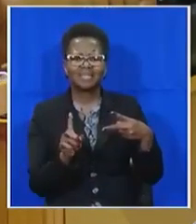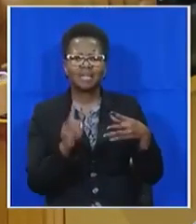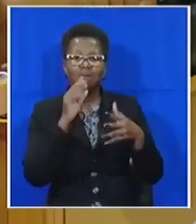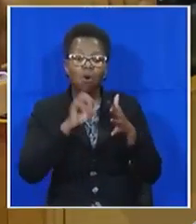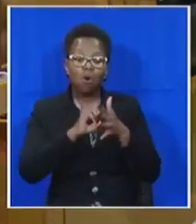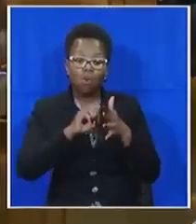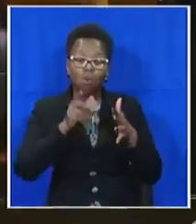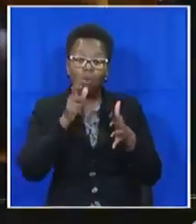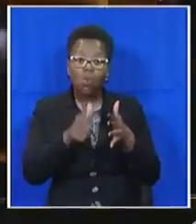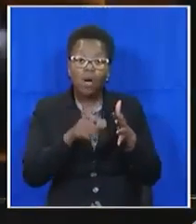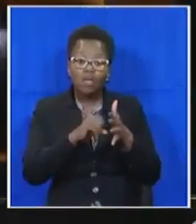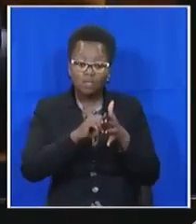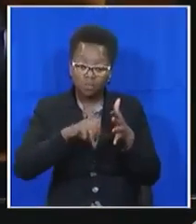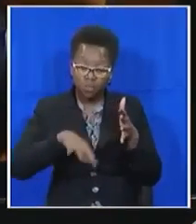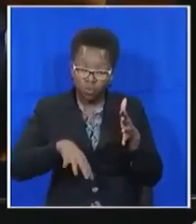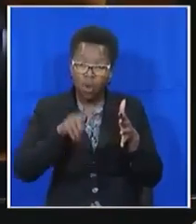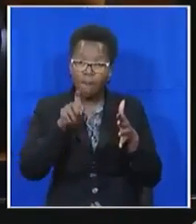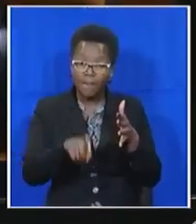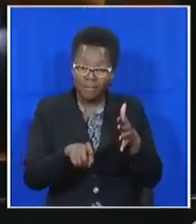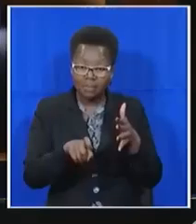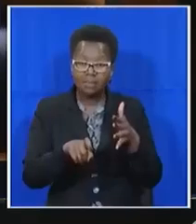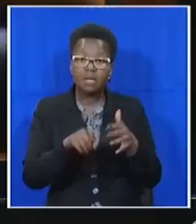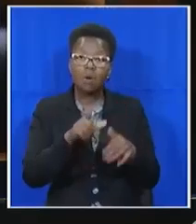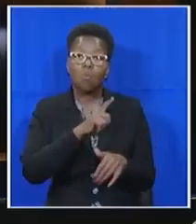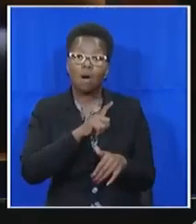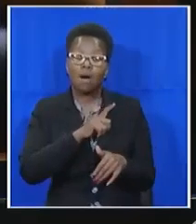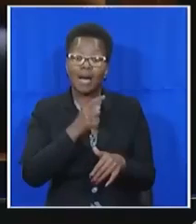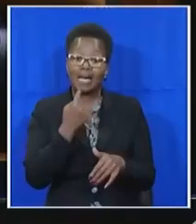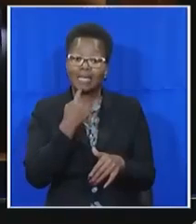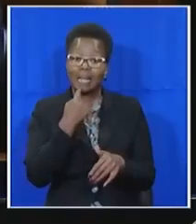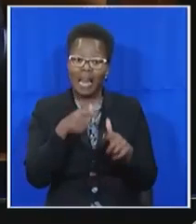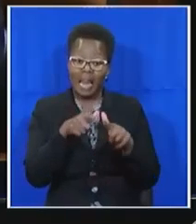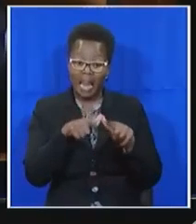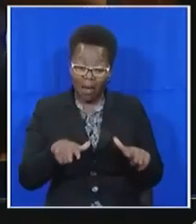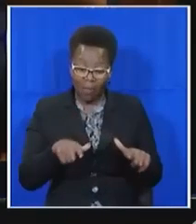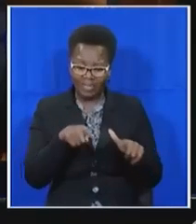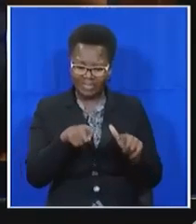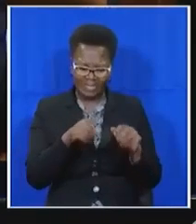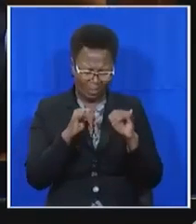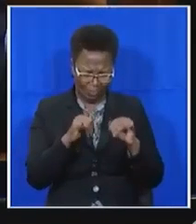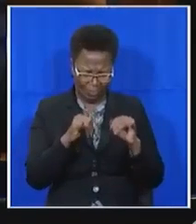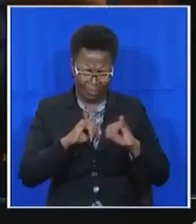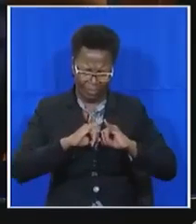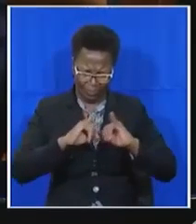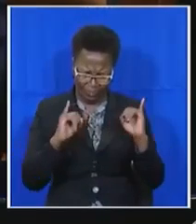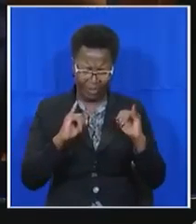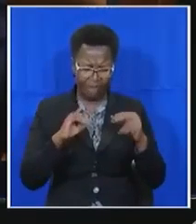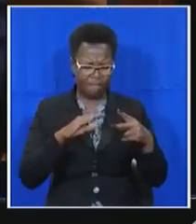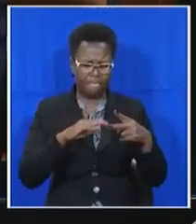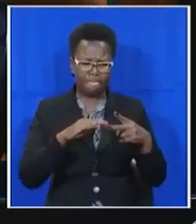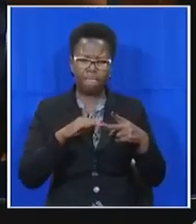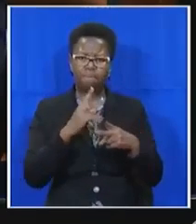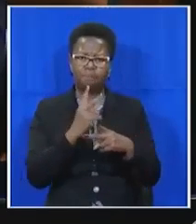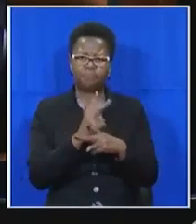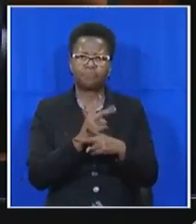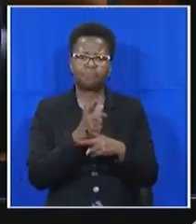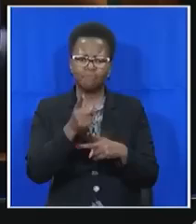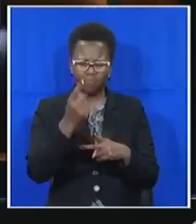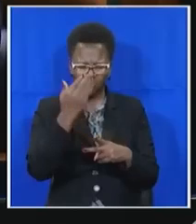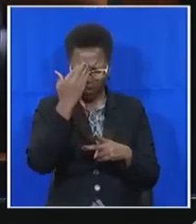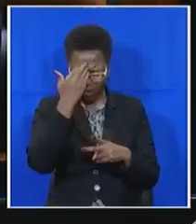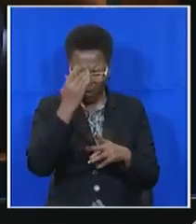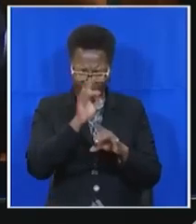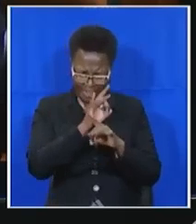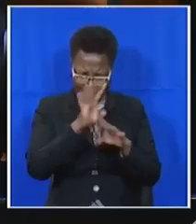must withdraw because what he said is unparliamentary, and secondly, because he did it knowingly, he